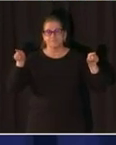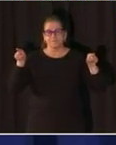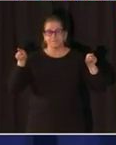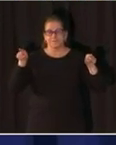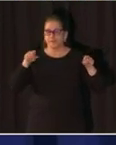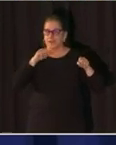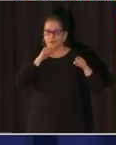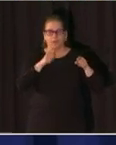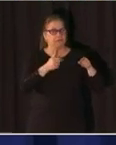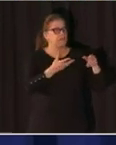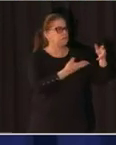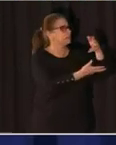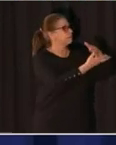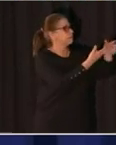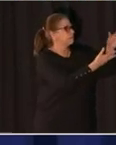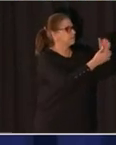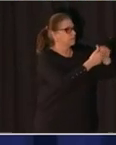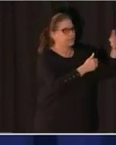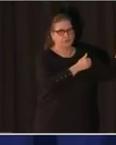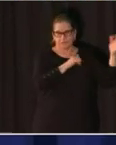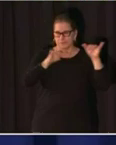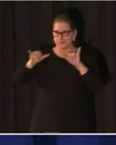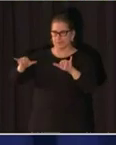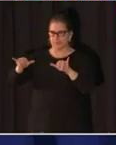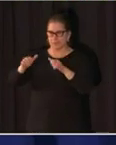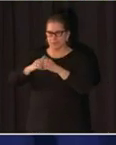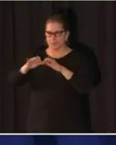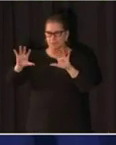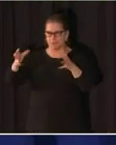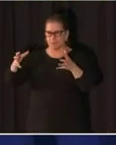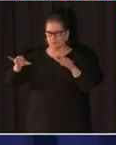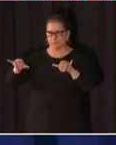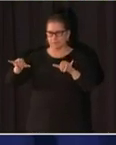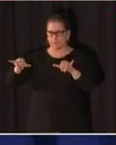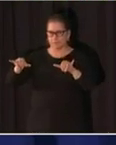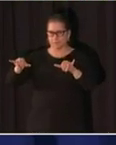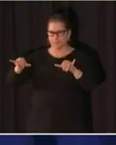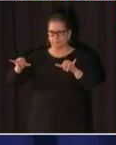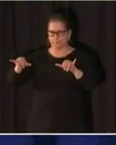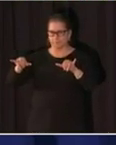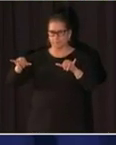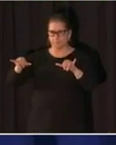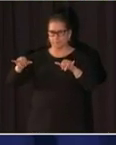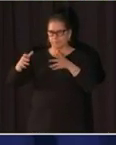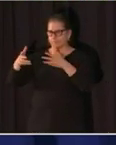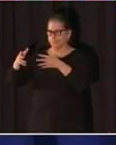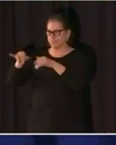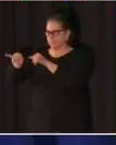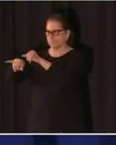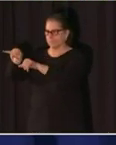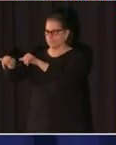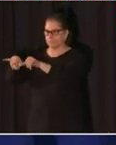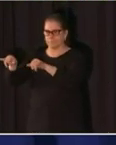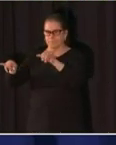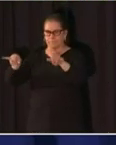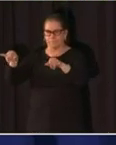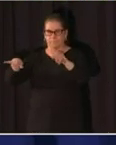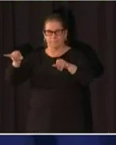are on the other 3 units. So that's what it means for them to be quarantined.